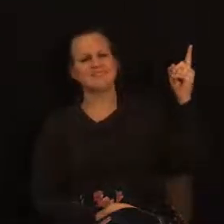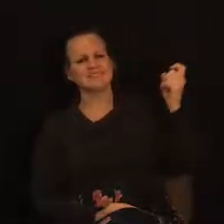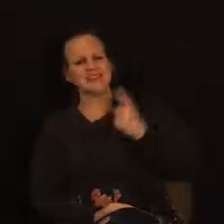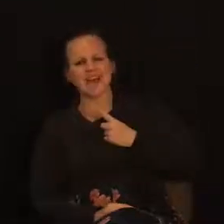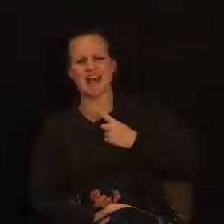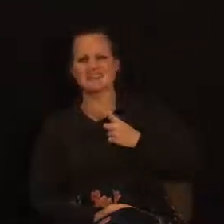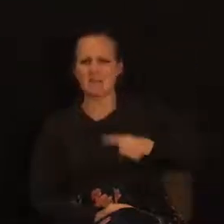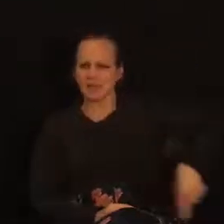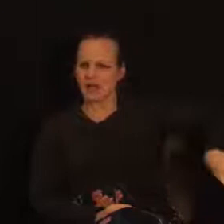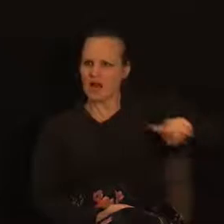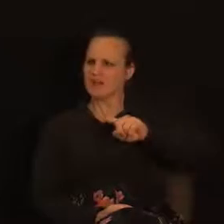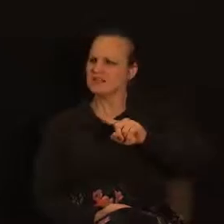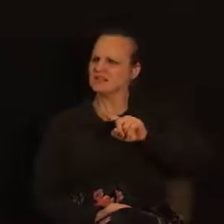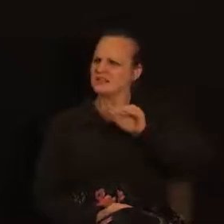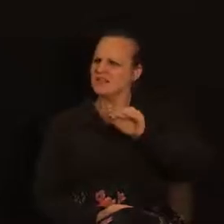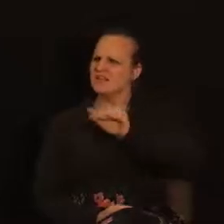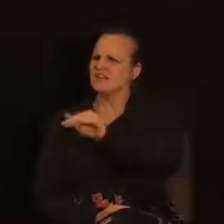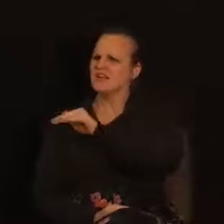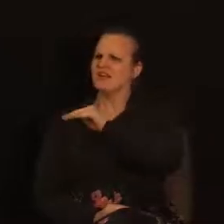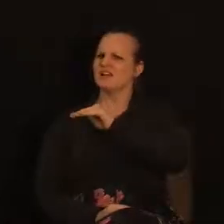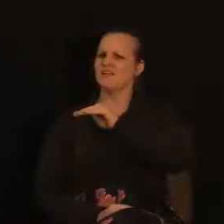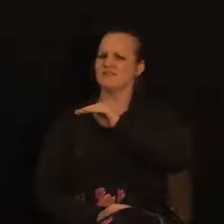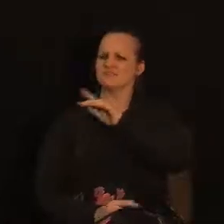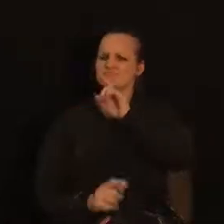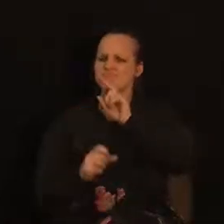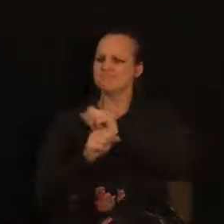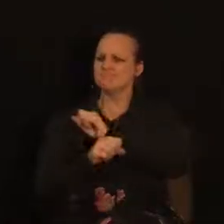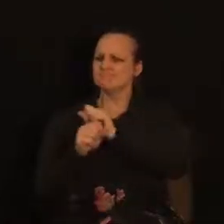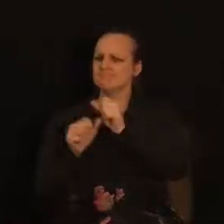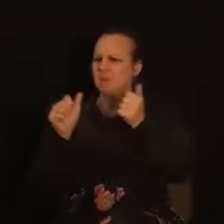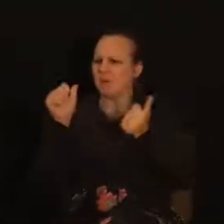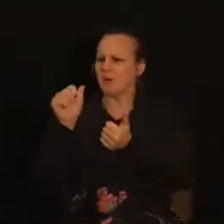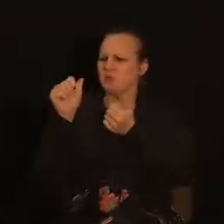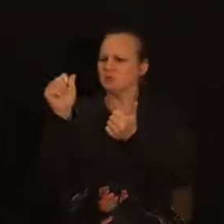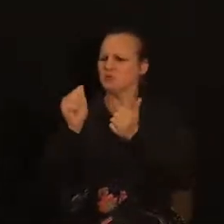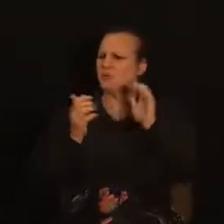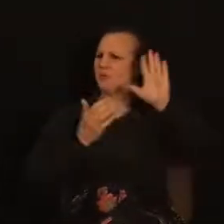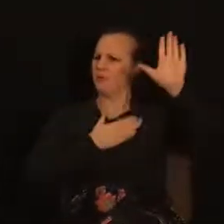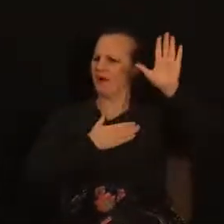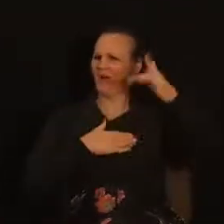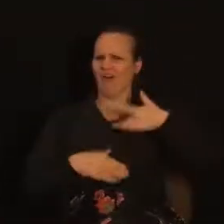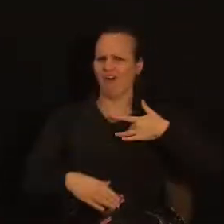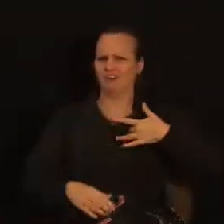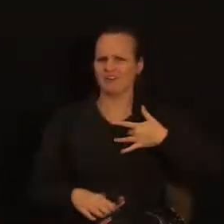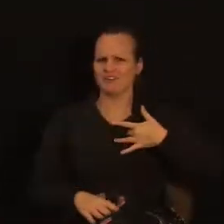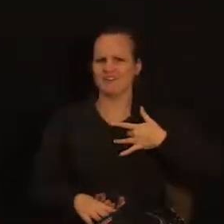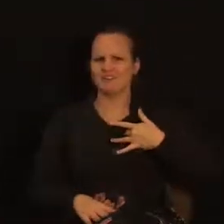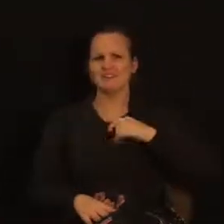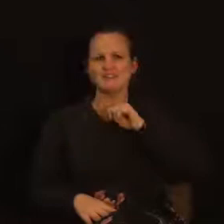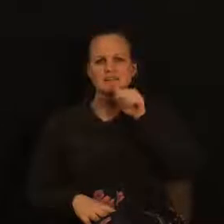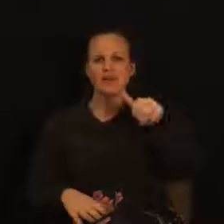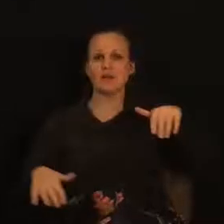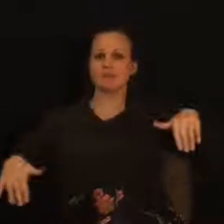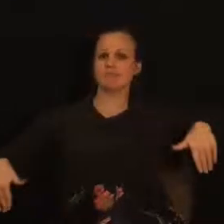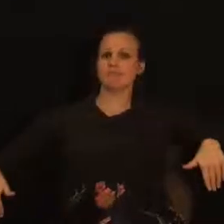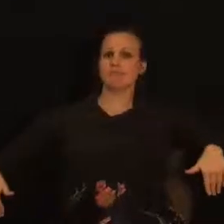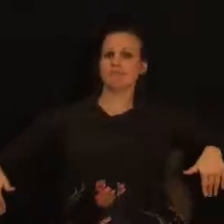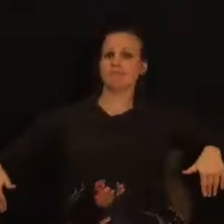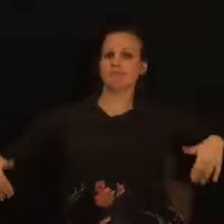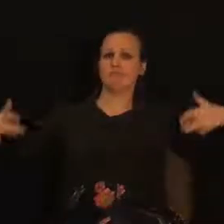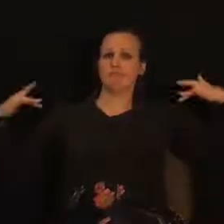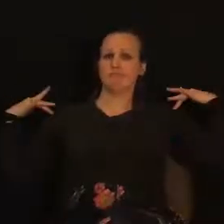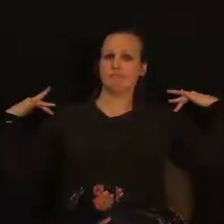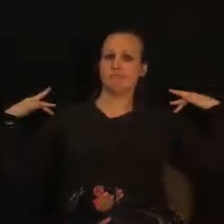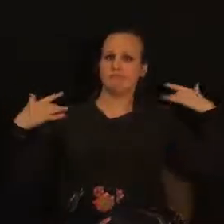actually actively pursue his heart. This isn't a passive process. This is one that happens with hunger